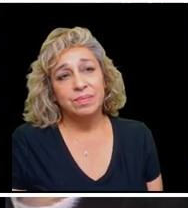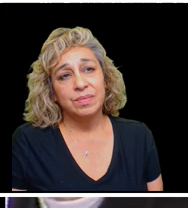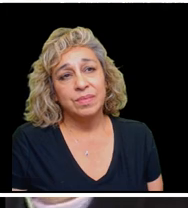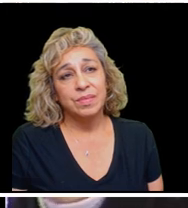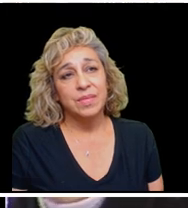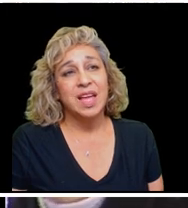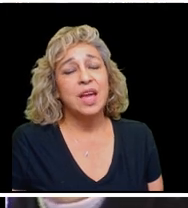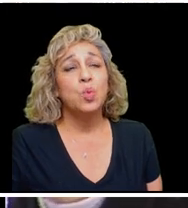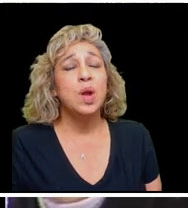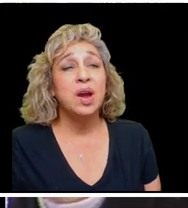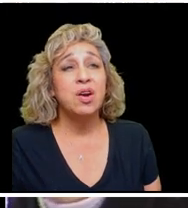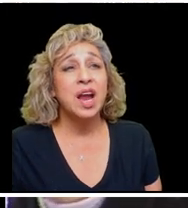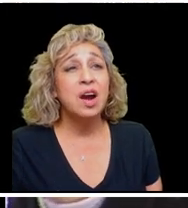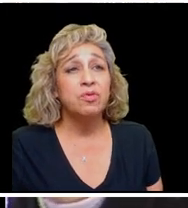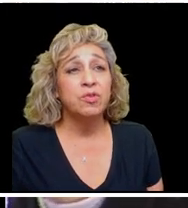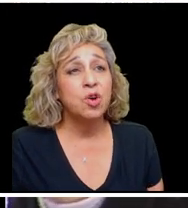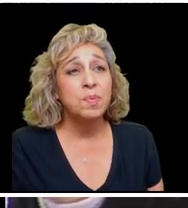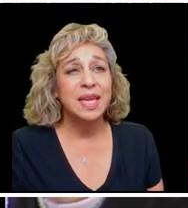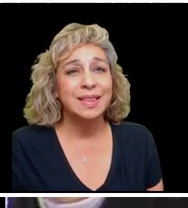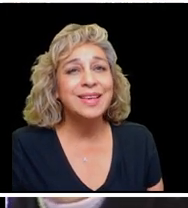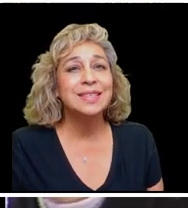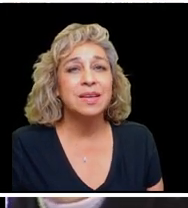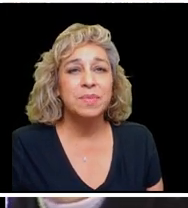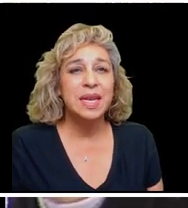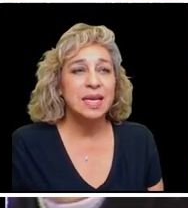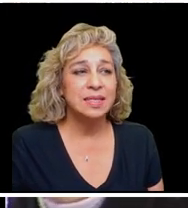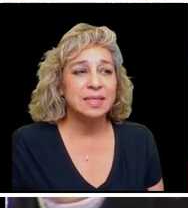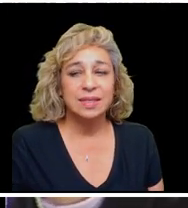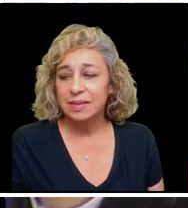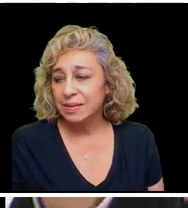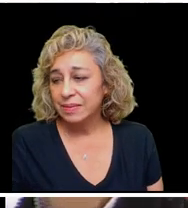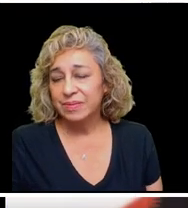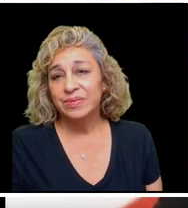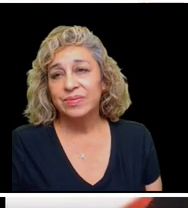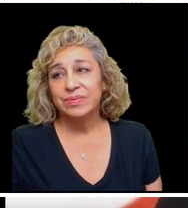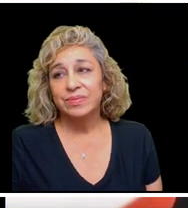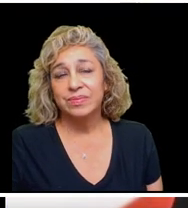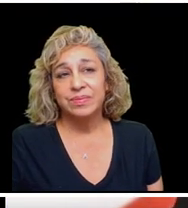and we are now forming these committees